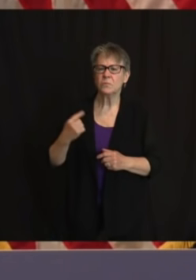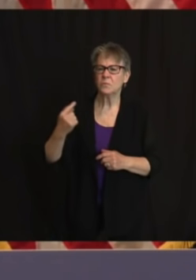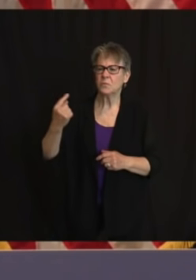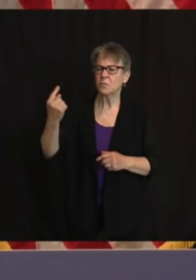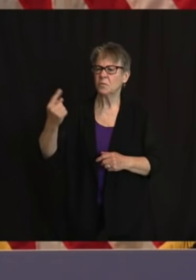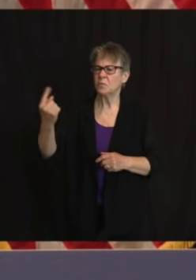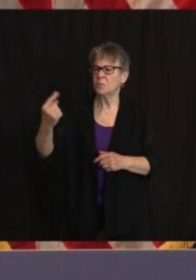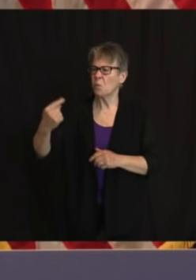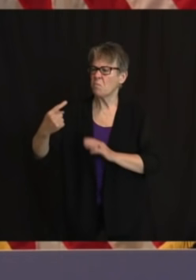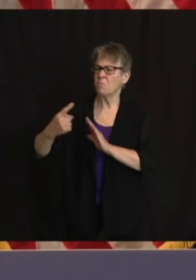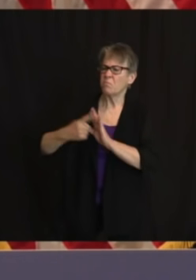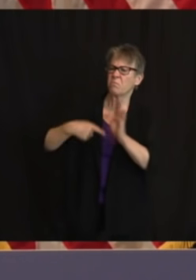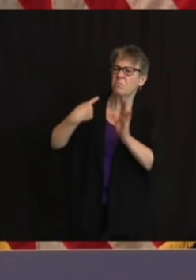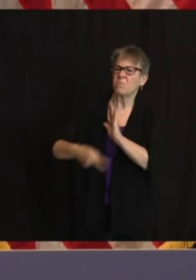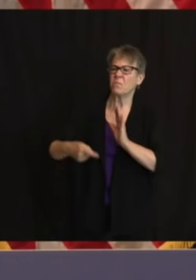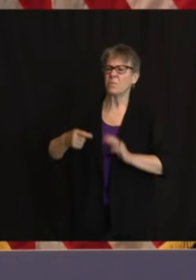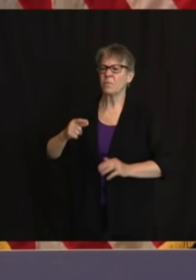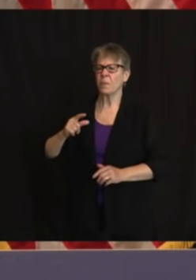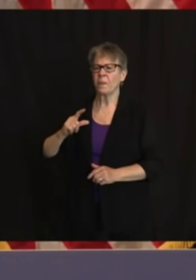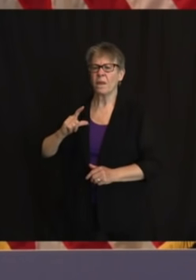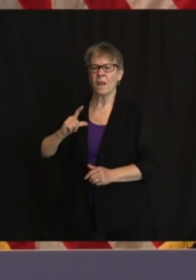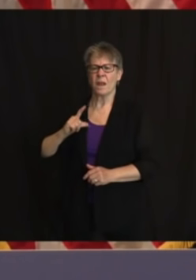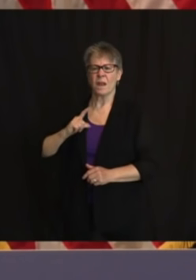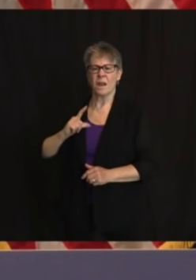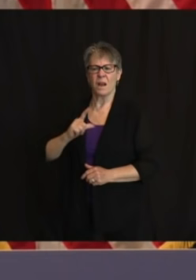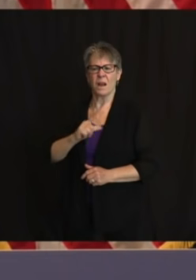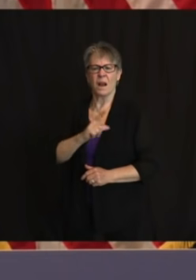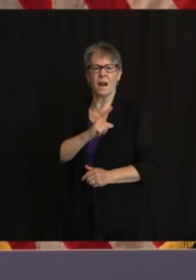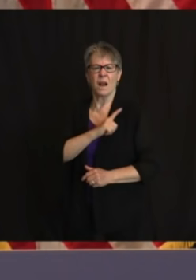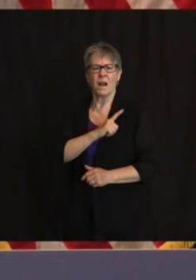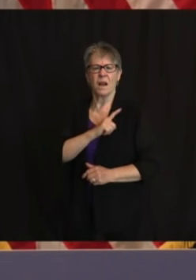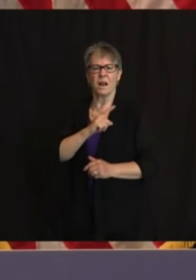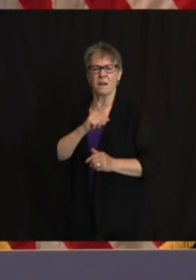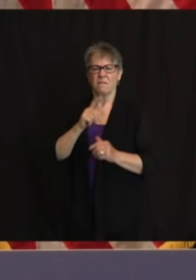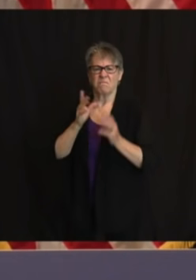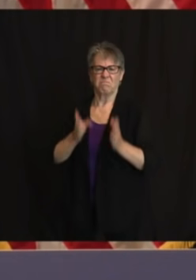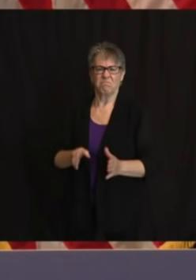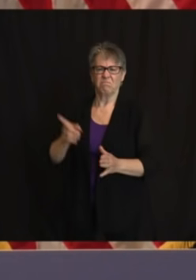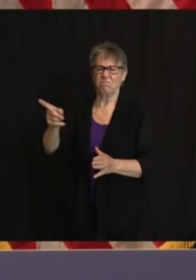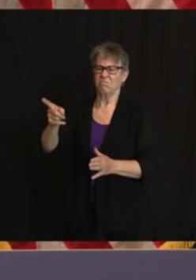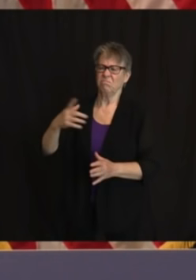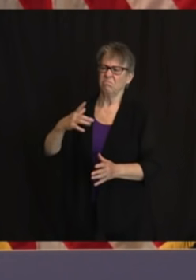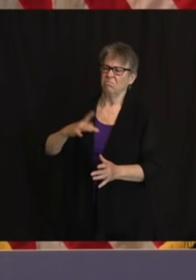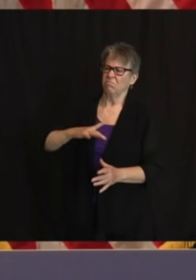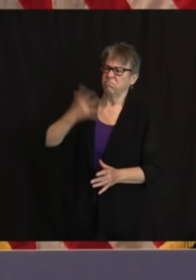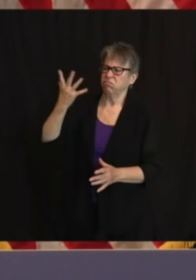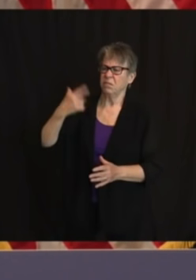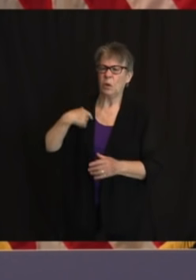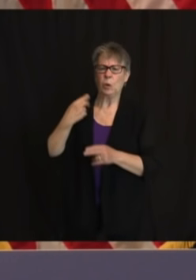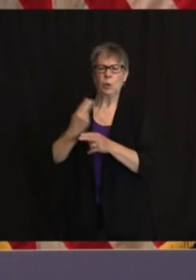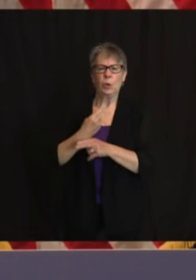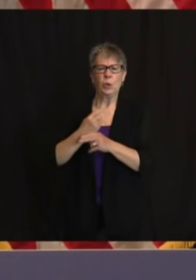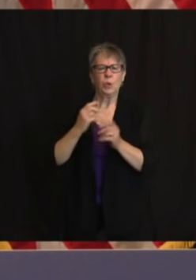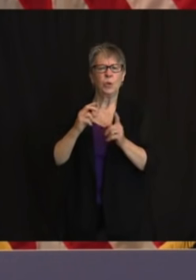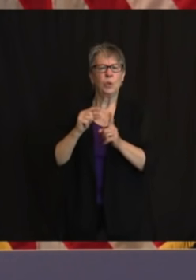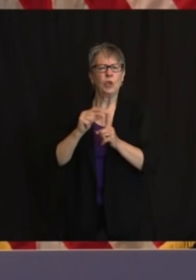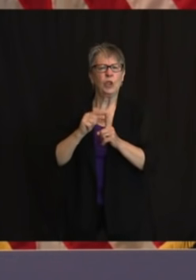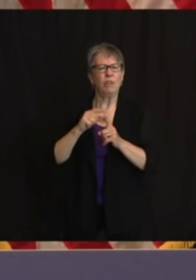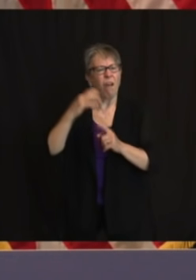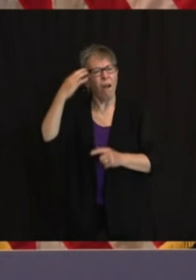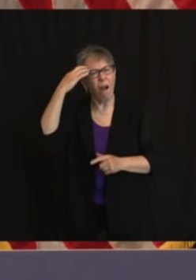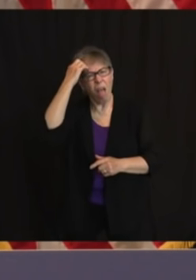for using the word knucklehead. So I looked it up for myself, and in the definition is a stupid, bumbling, inept